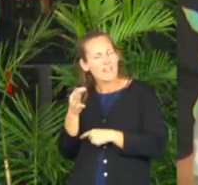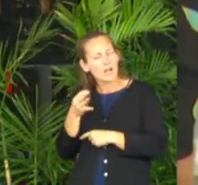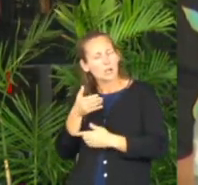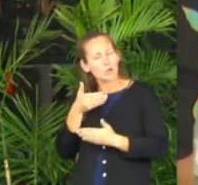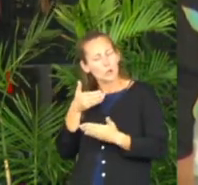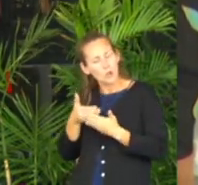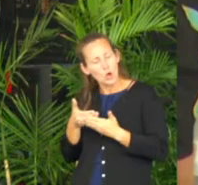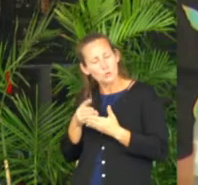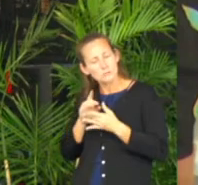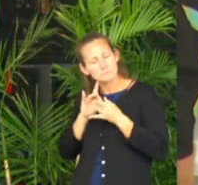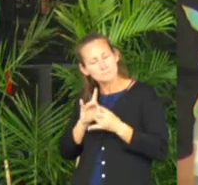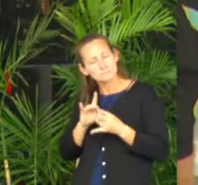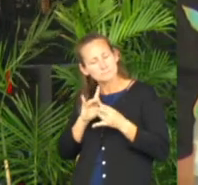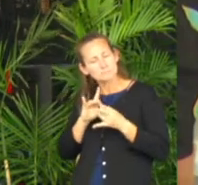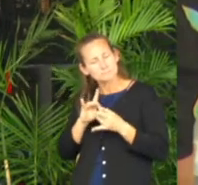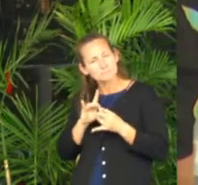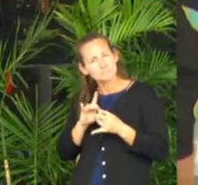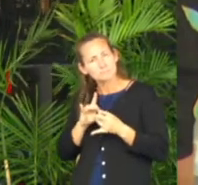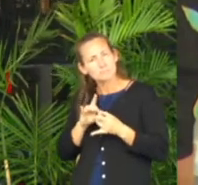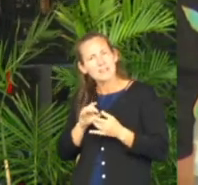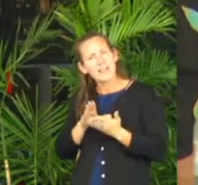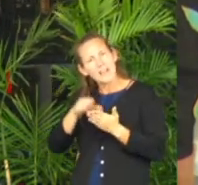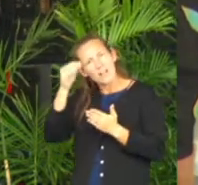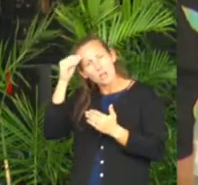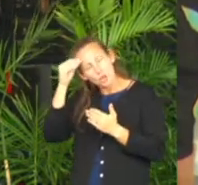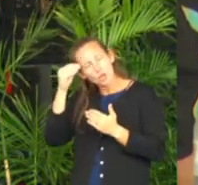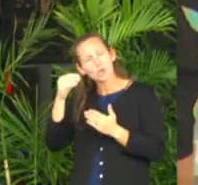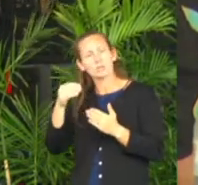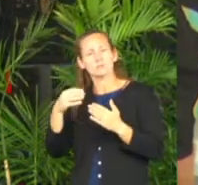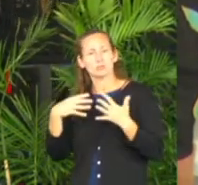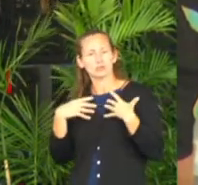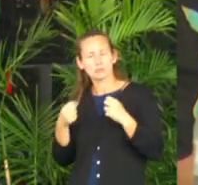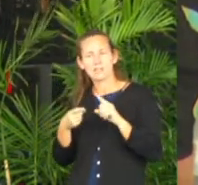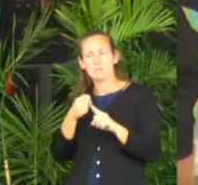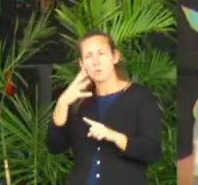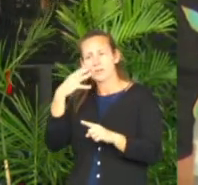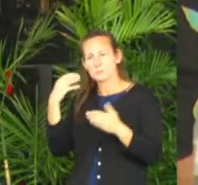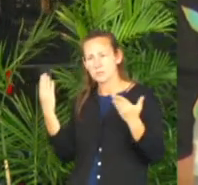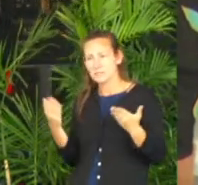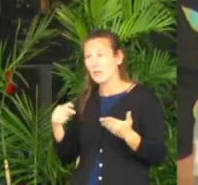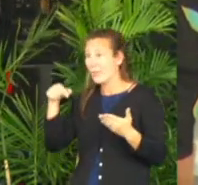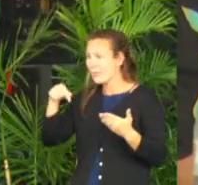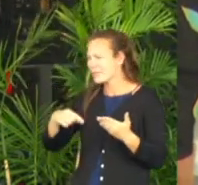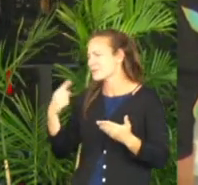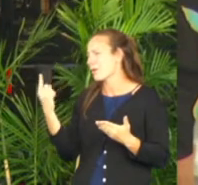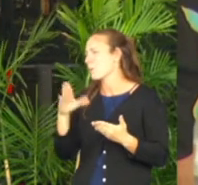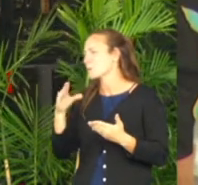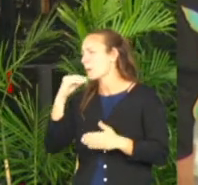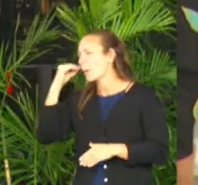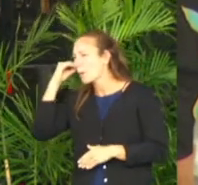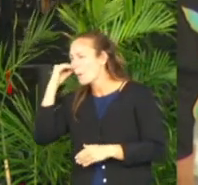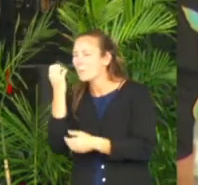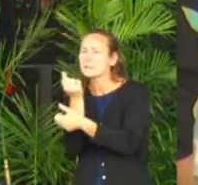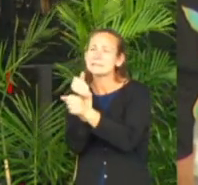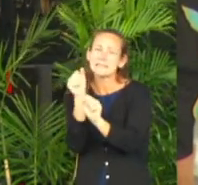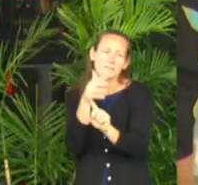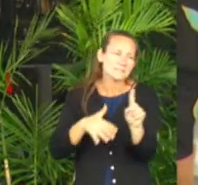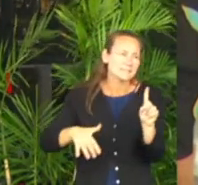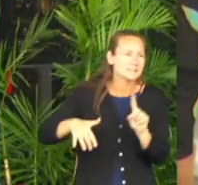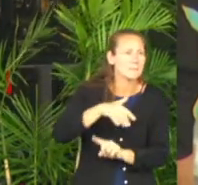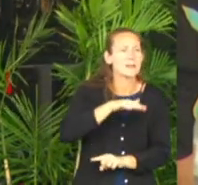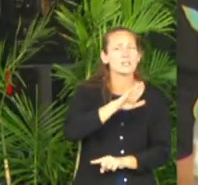and draw your strength from your experience here. This will always be your home, your safe space,